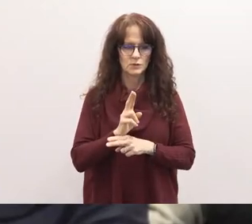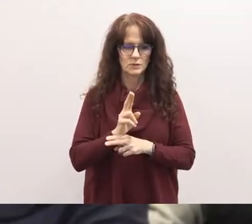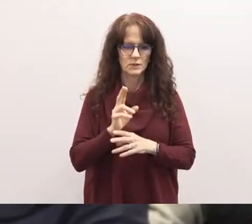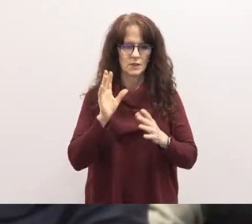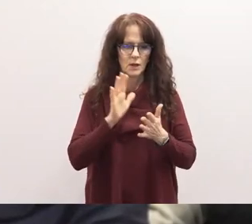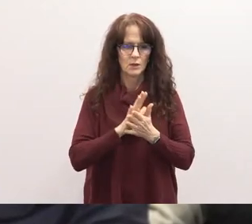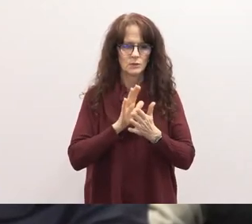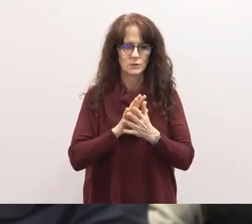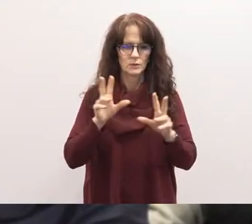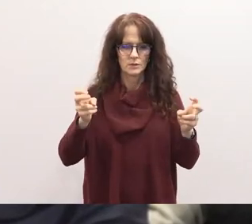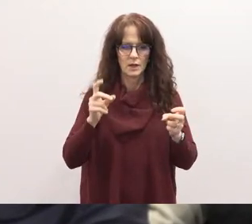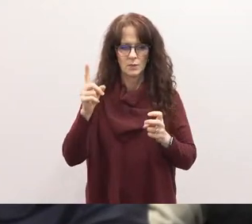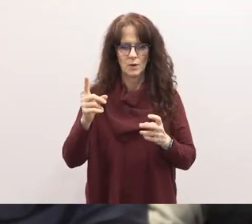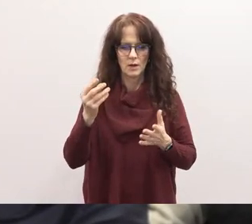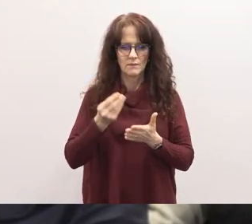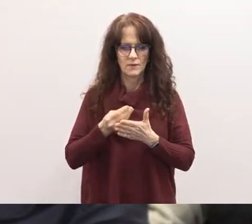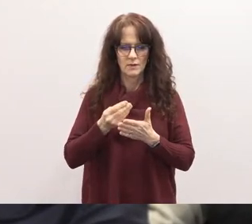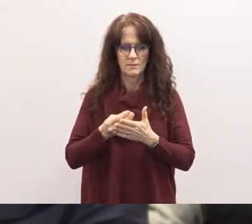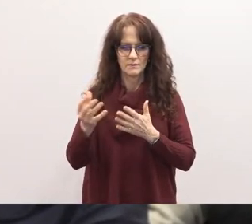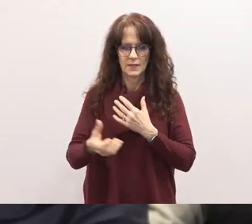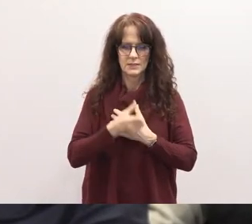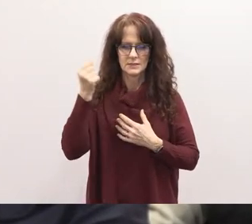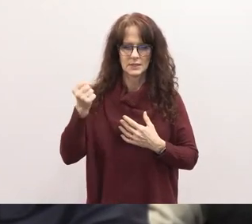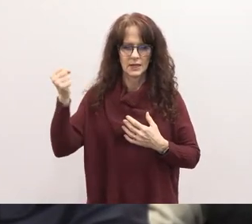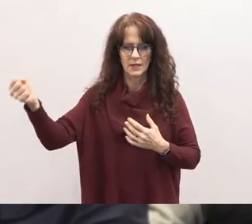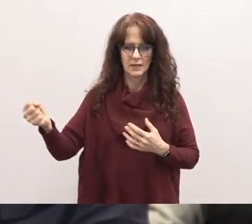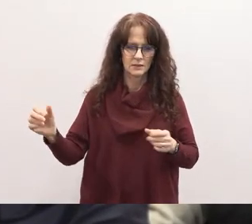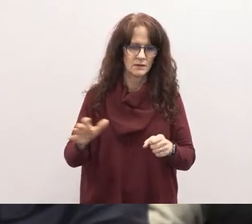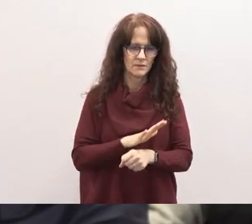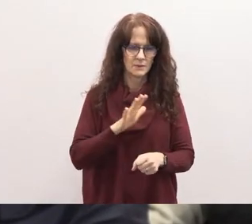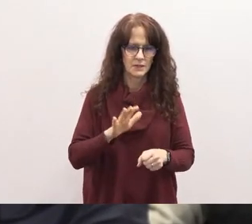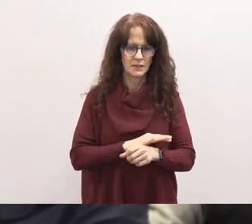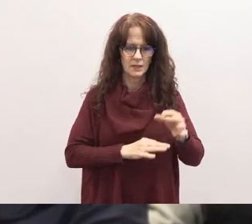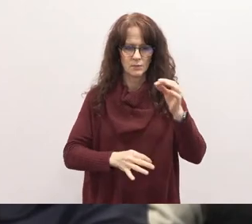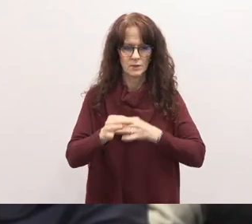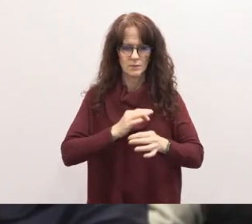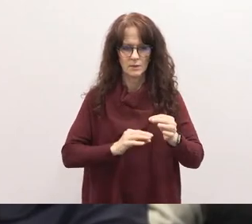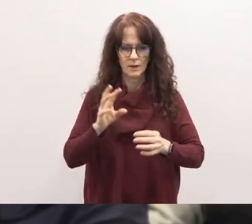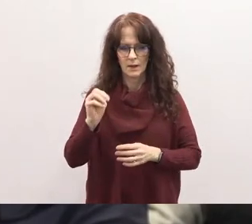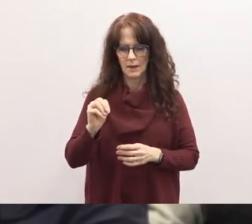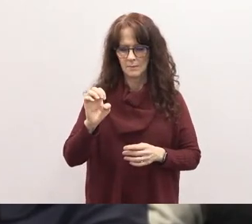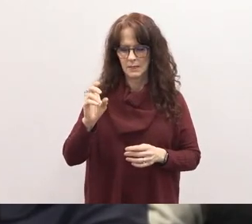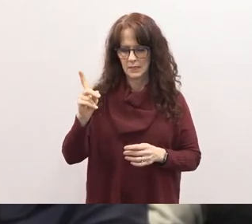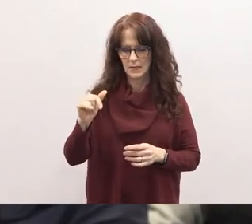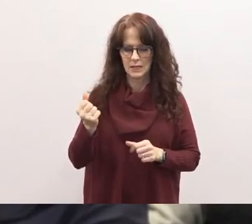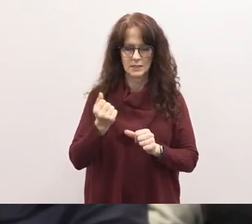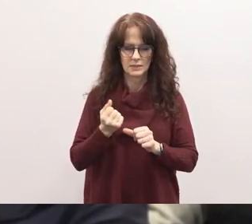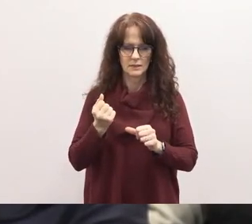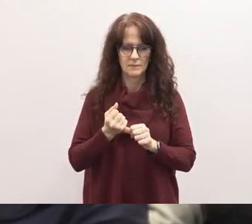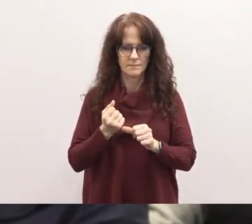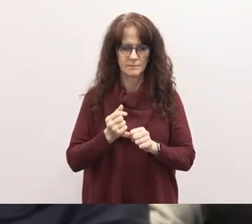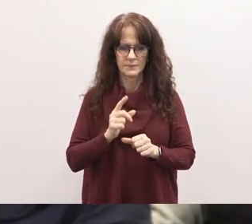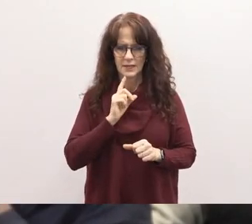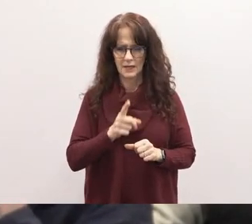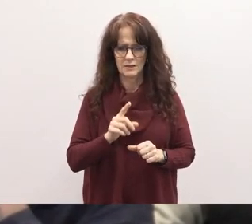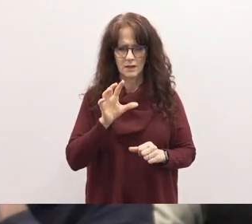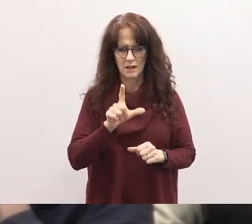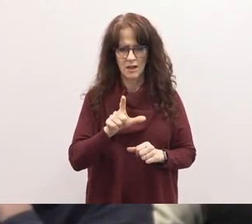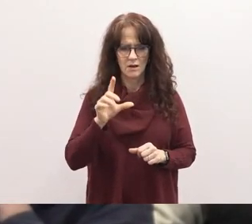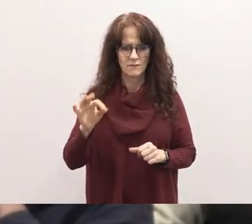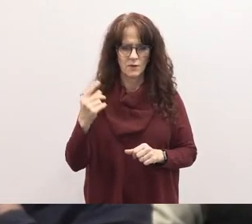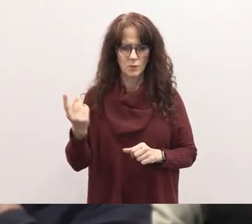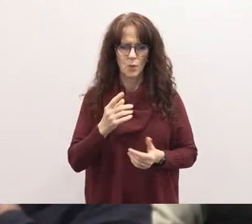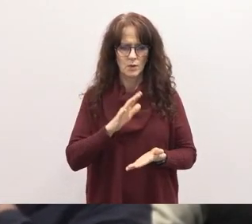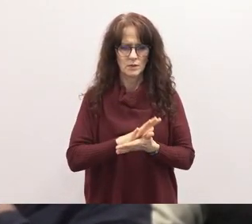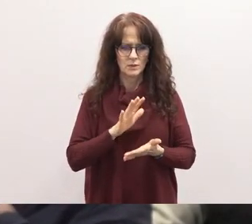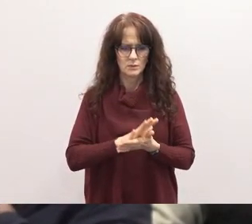funds. This change now takes our teacher librarian away completely and replaces her with a media assistant. And in fact, Longfellow is the only